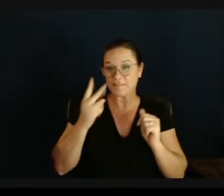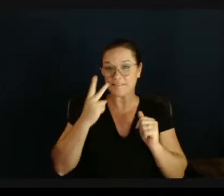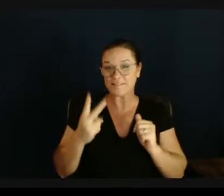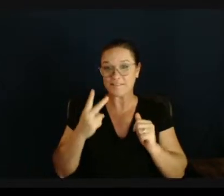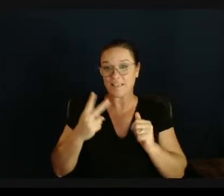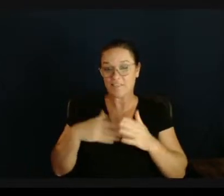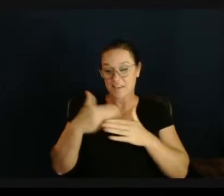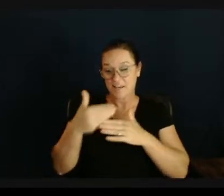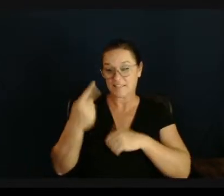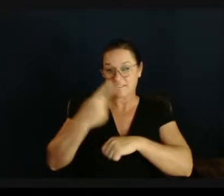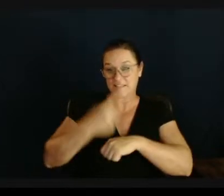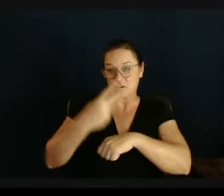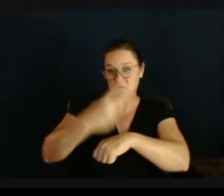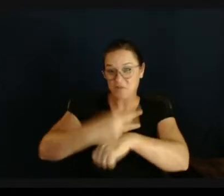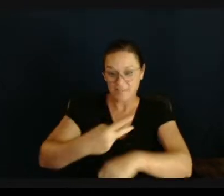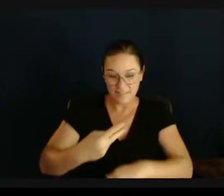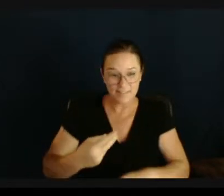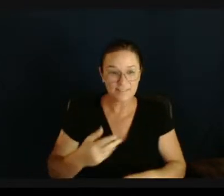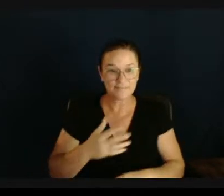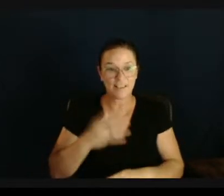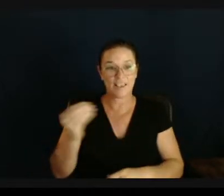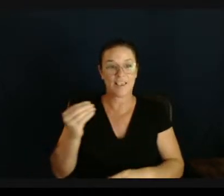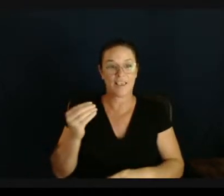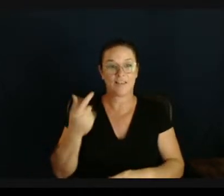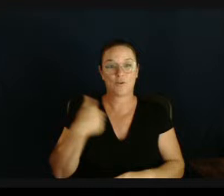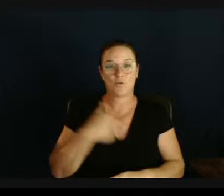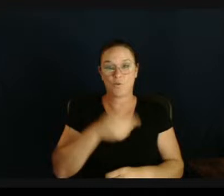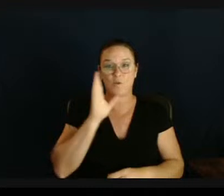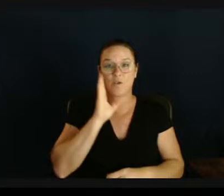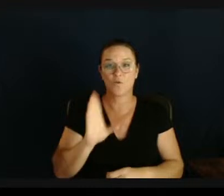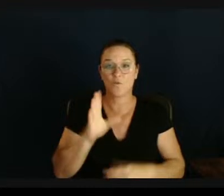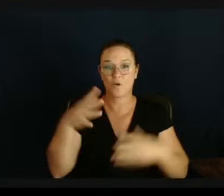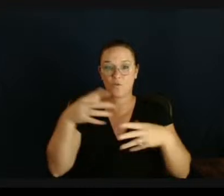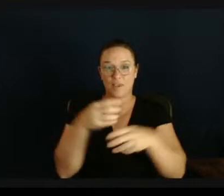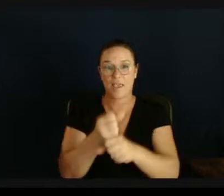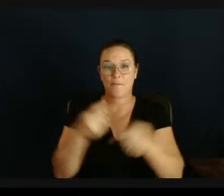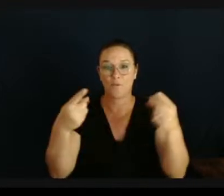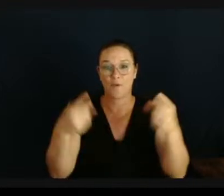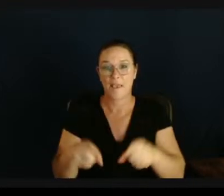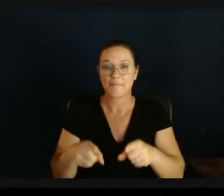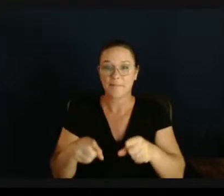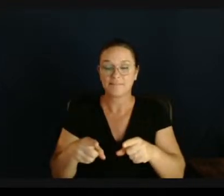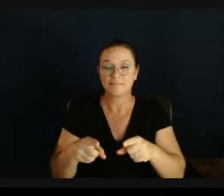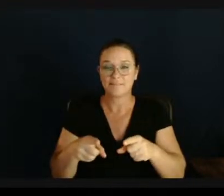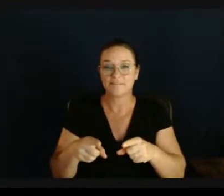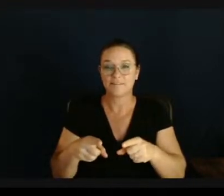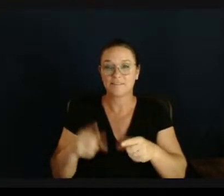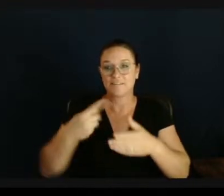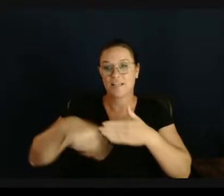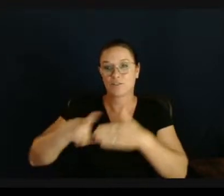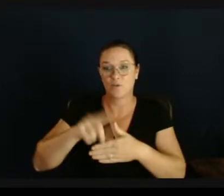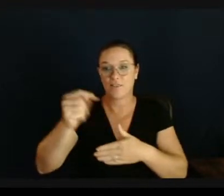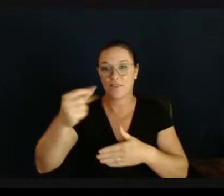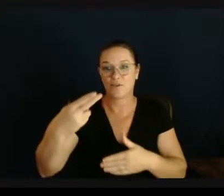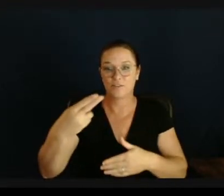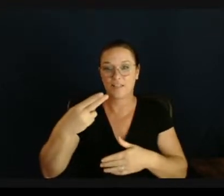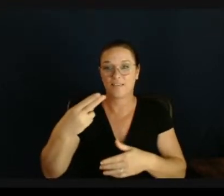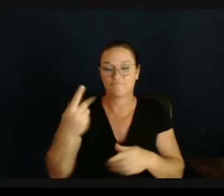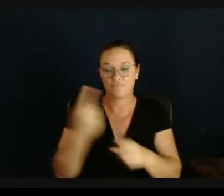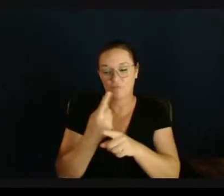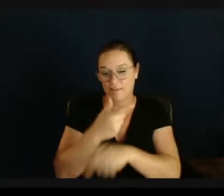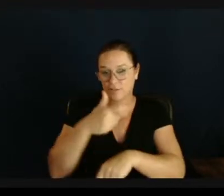further. And we will recap what happens in a week's time, next week on Thursday at a regular